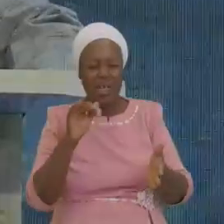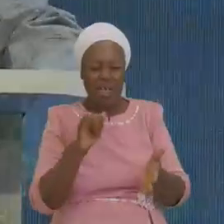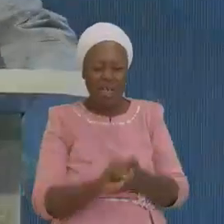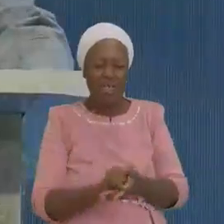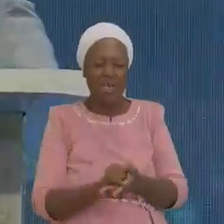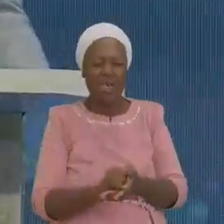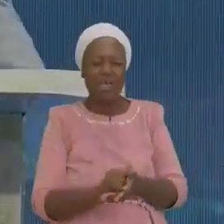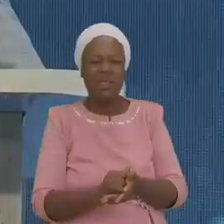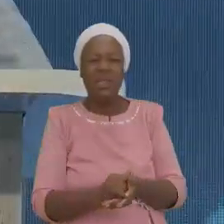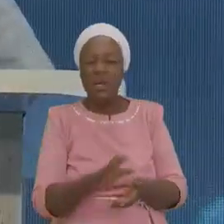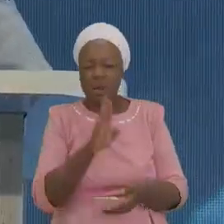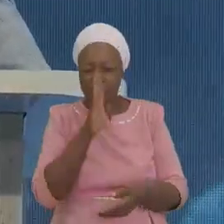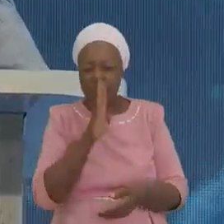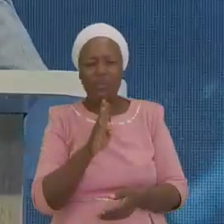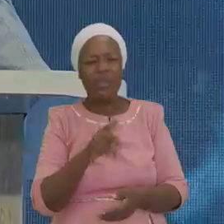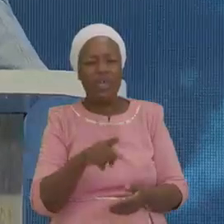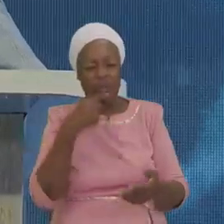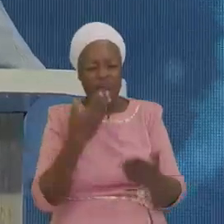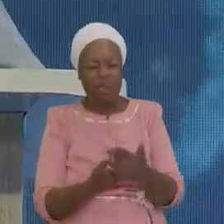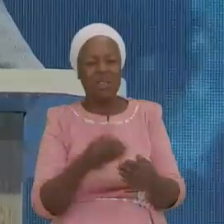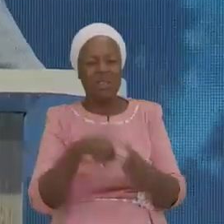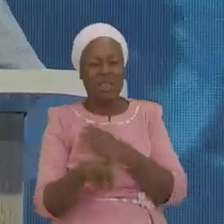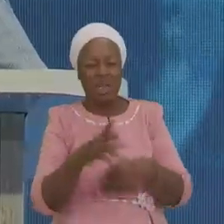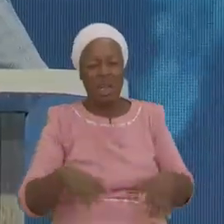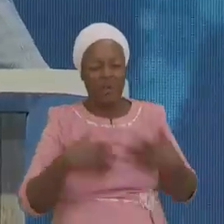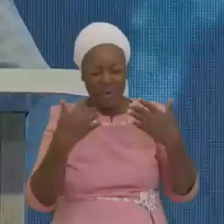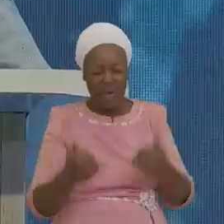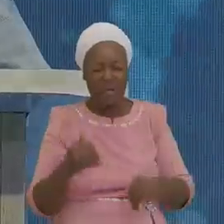in their lives right now in Jesus' name.